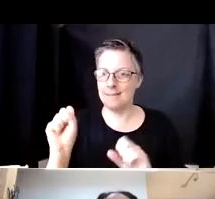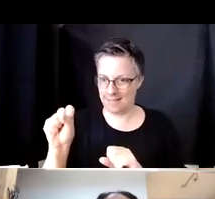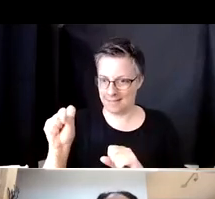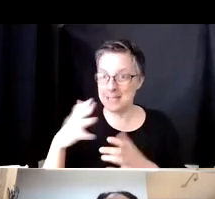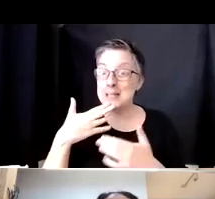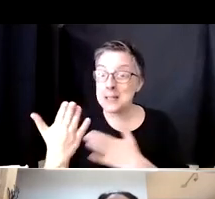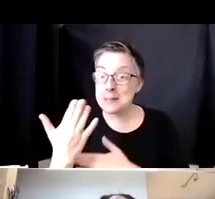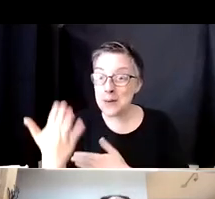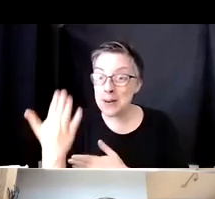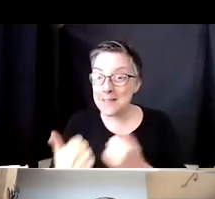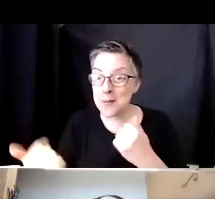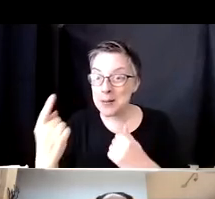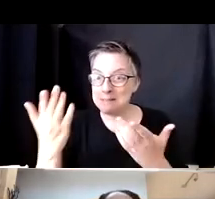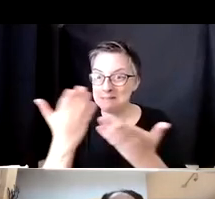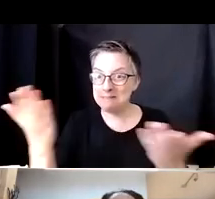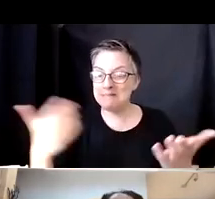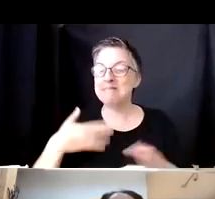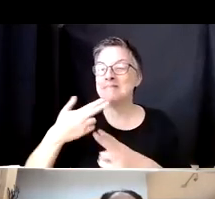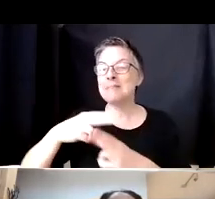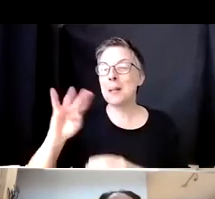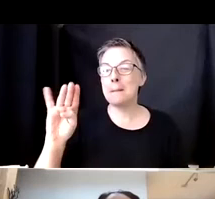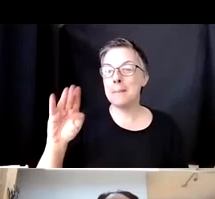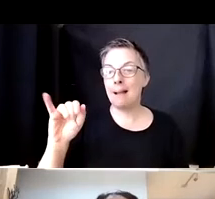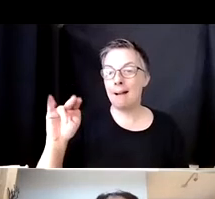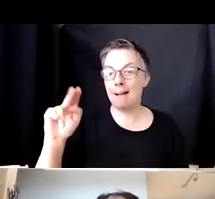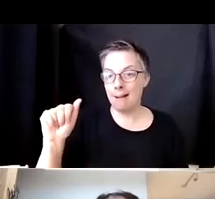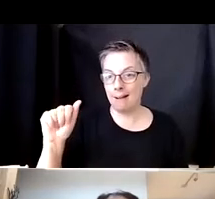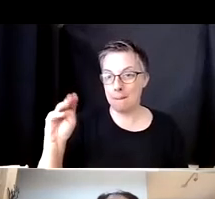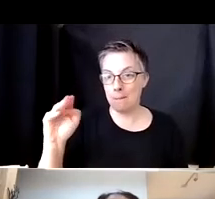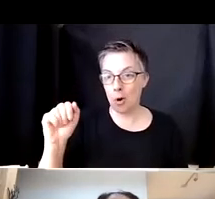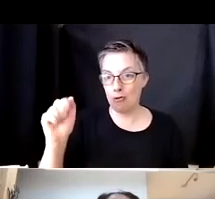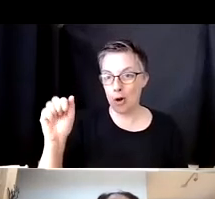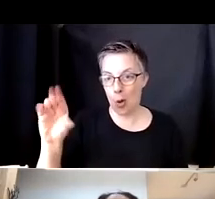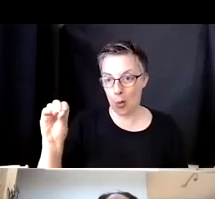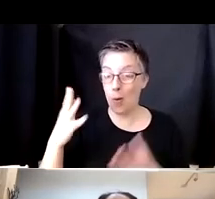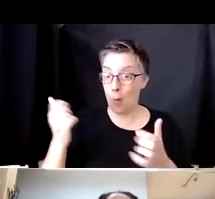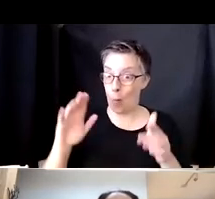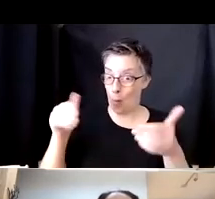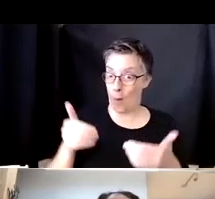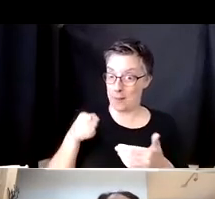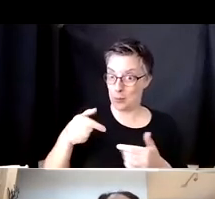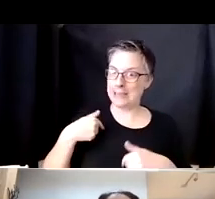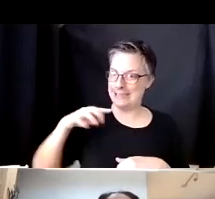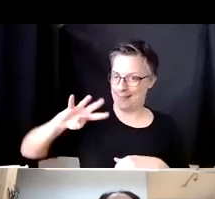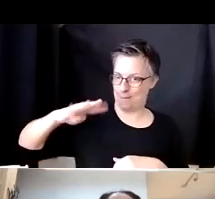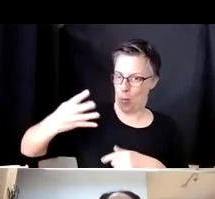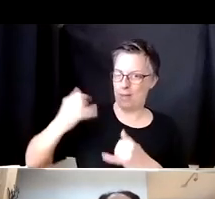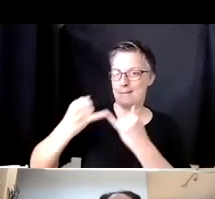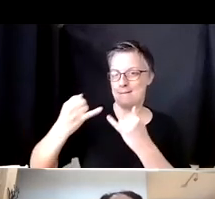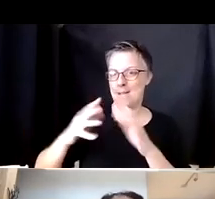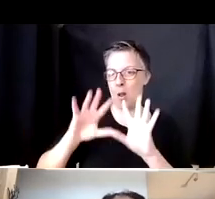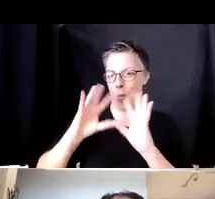Good morning, everyone. My name is Bianca Morrow, and I would like to welcome you to the fourth and final webinar in our